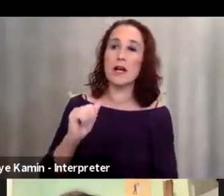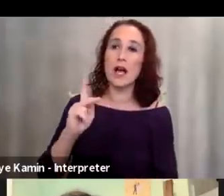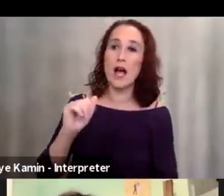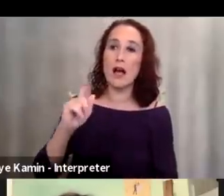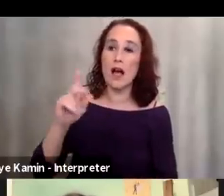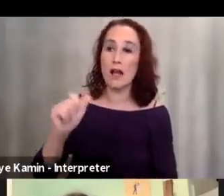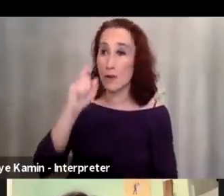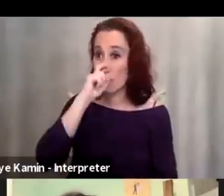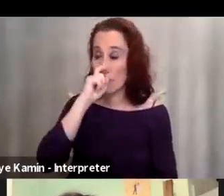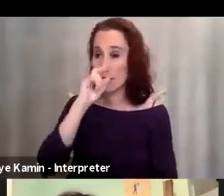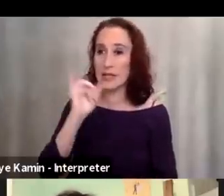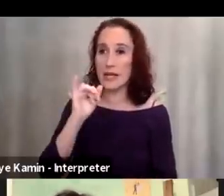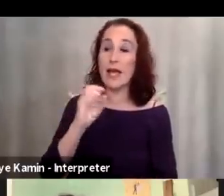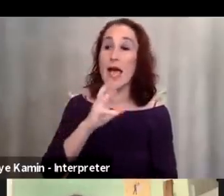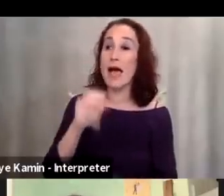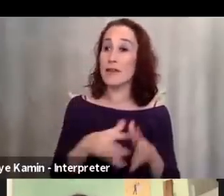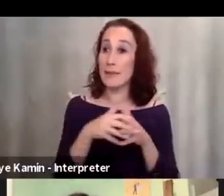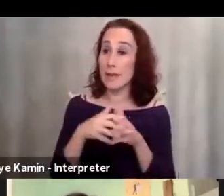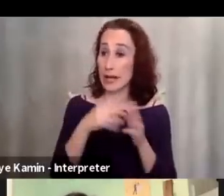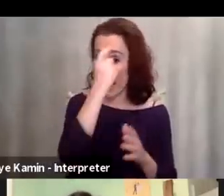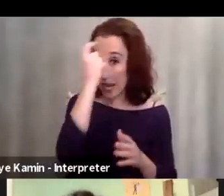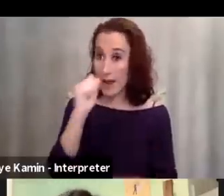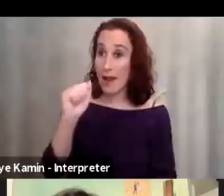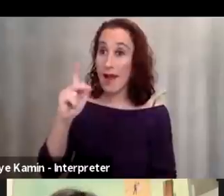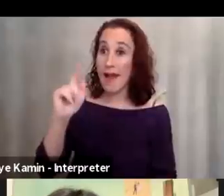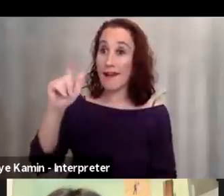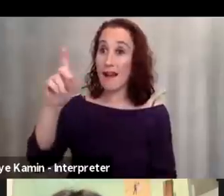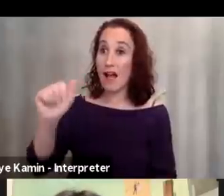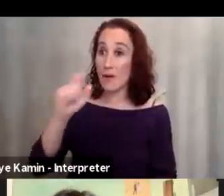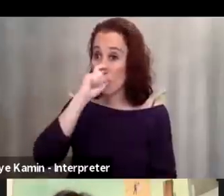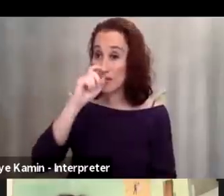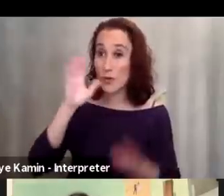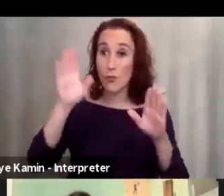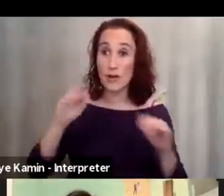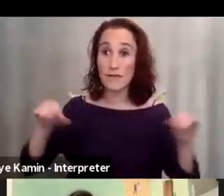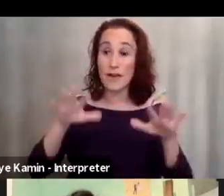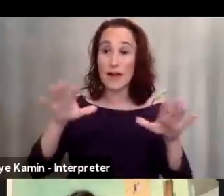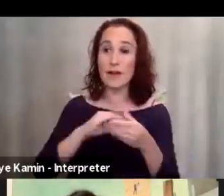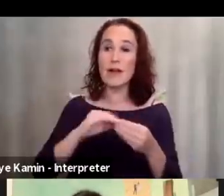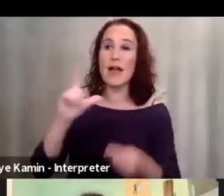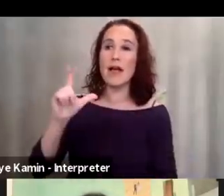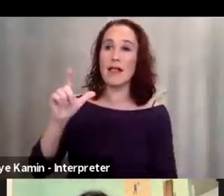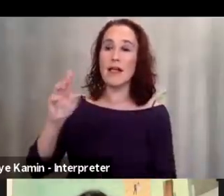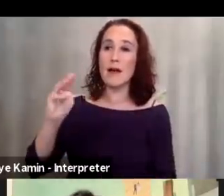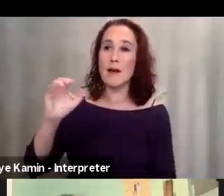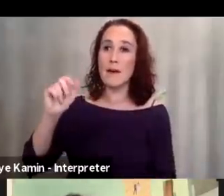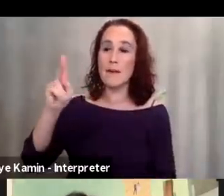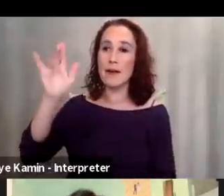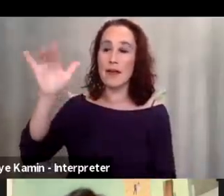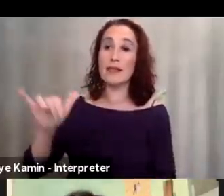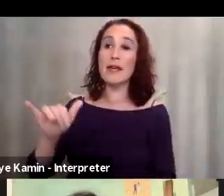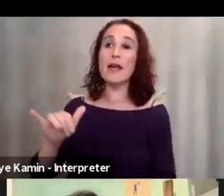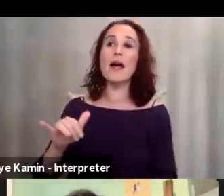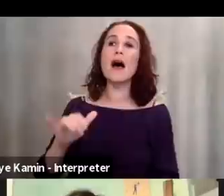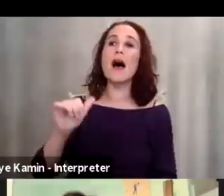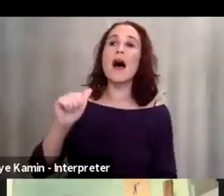Harry Potter, we need like African-American Harry Potter. Akata Witch is a wonderful magical story. L.L. McKinney, A Blade So Black, as a